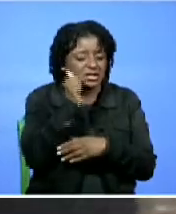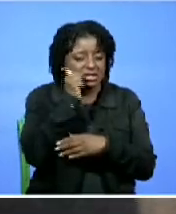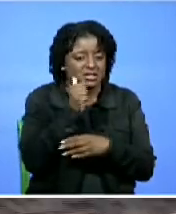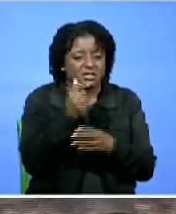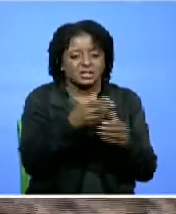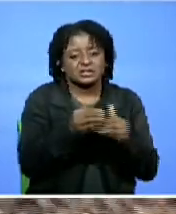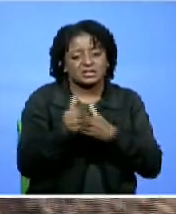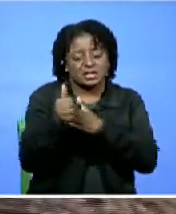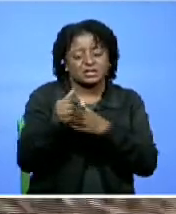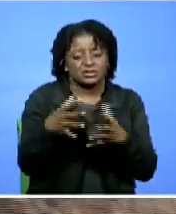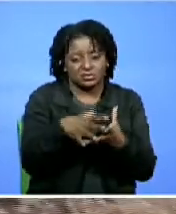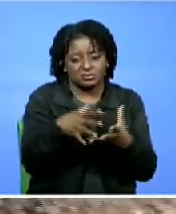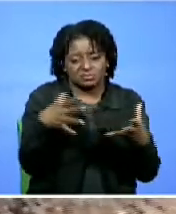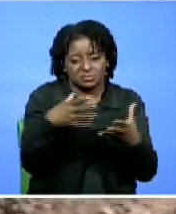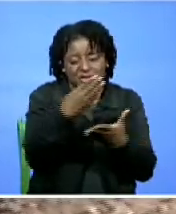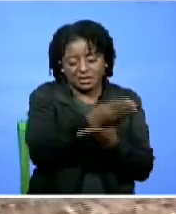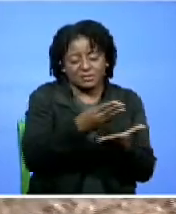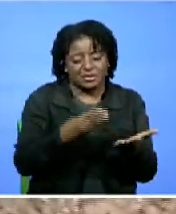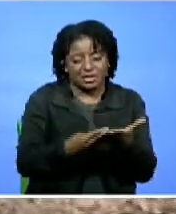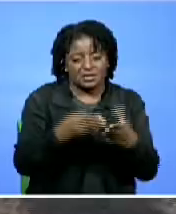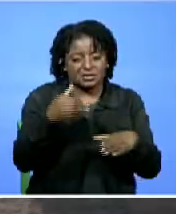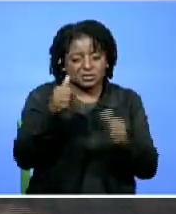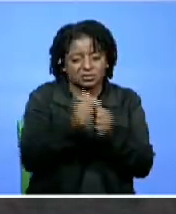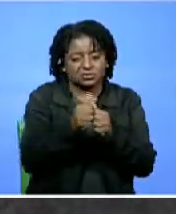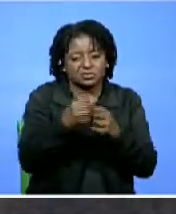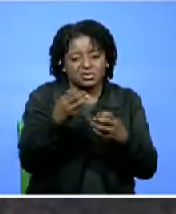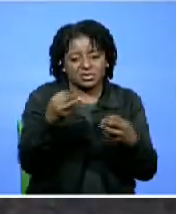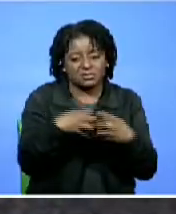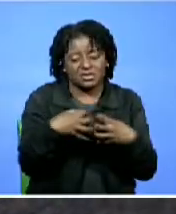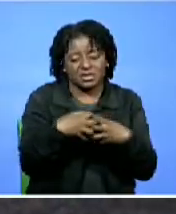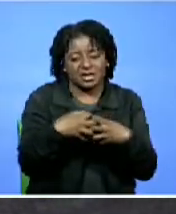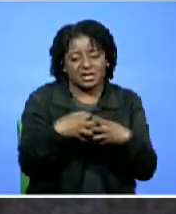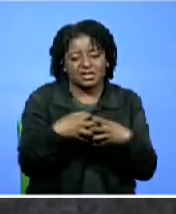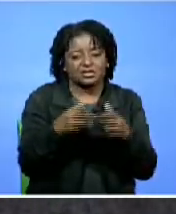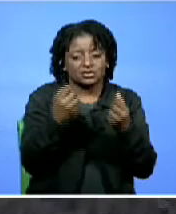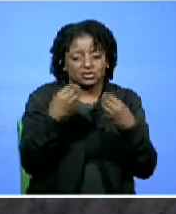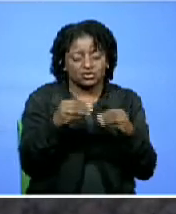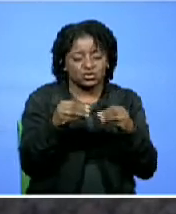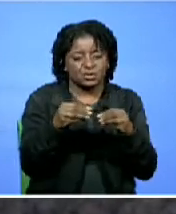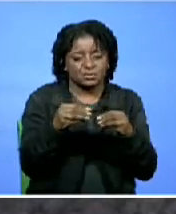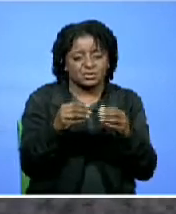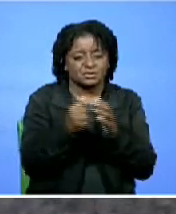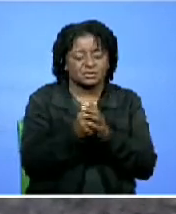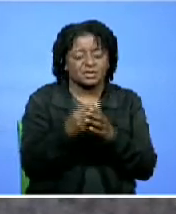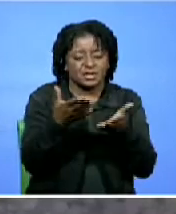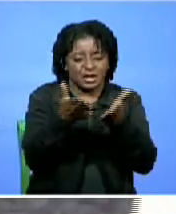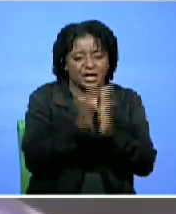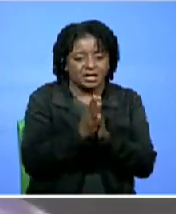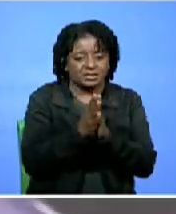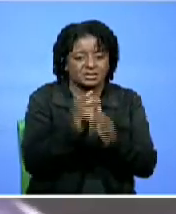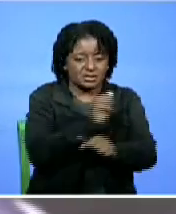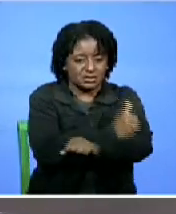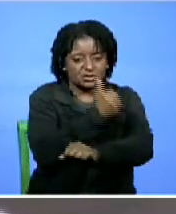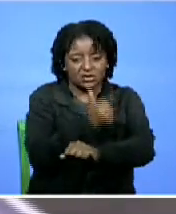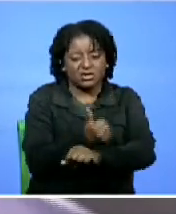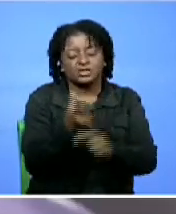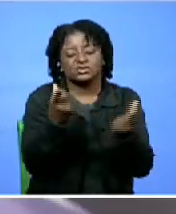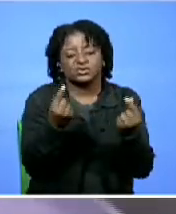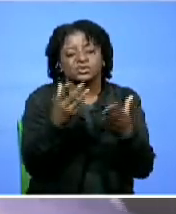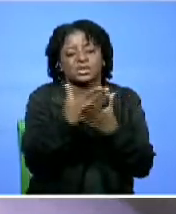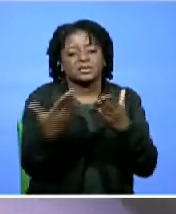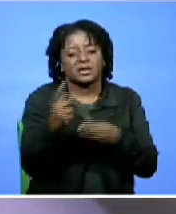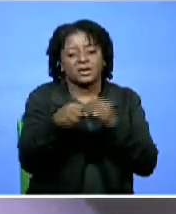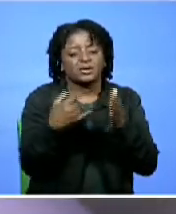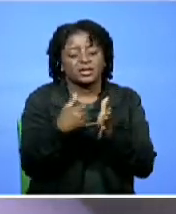bills at mechanic shops. A few motorists we spoke to say it's ridiculous and they are calling on authorities to do something about it. We think of the Fox